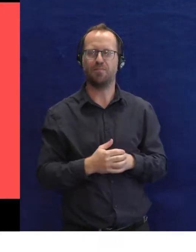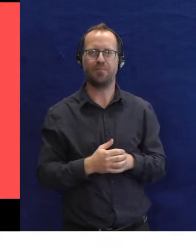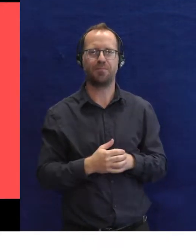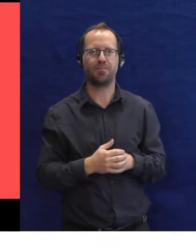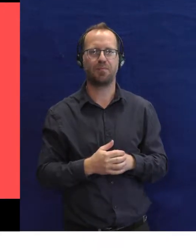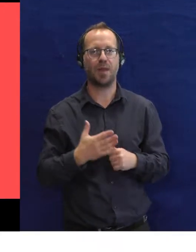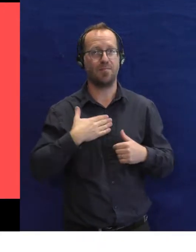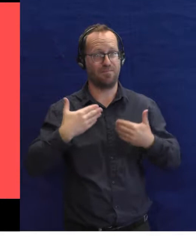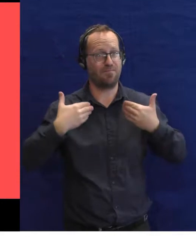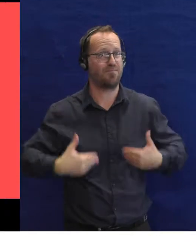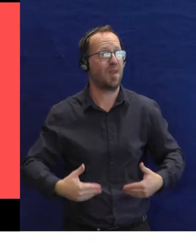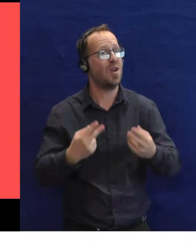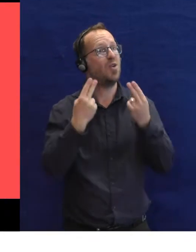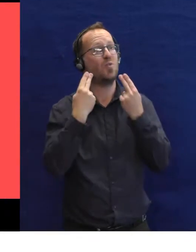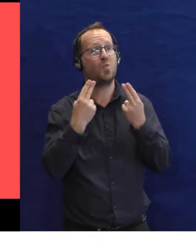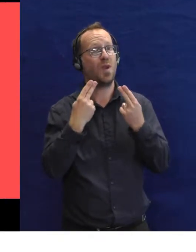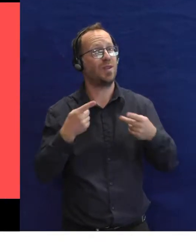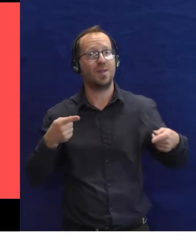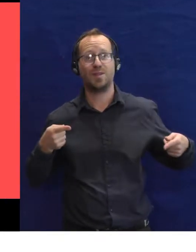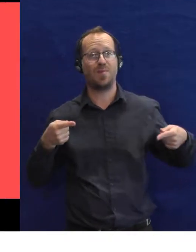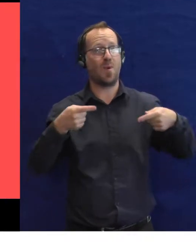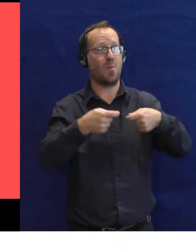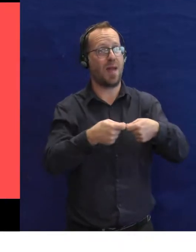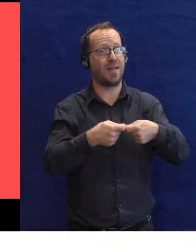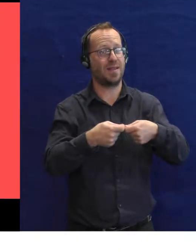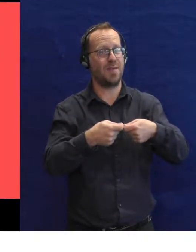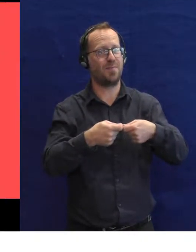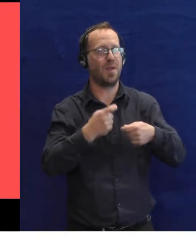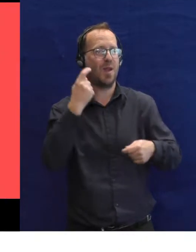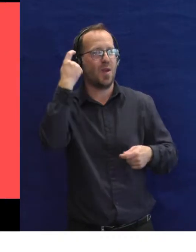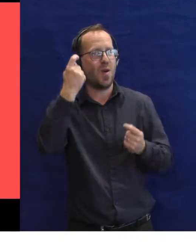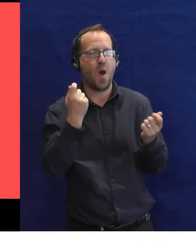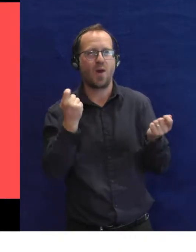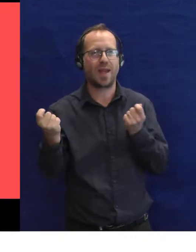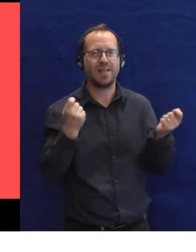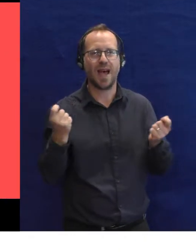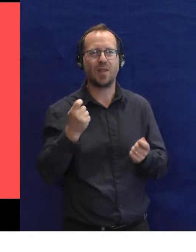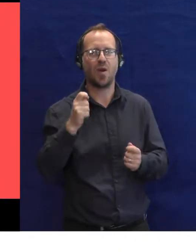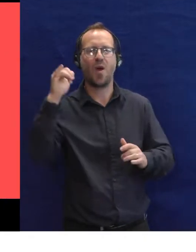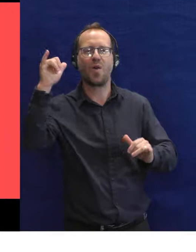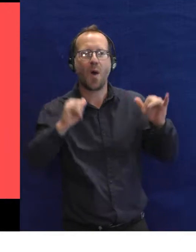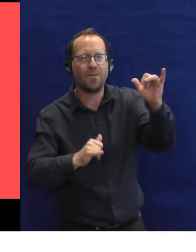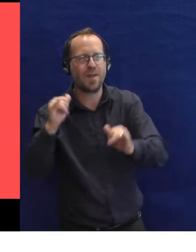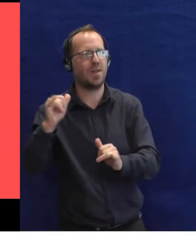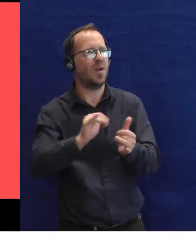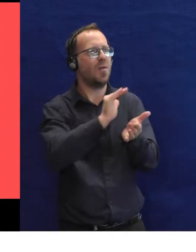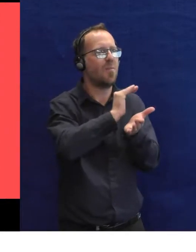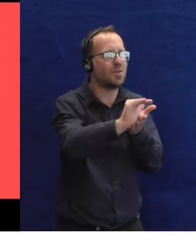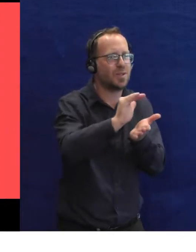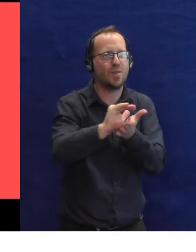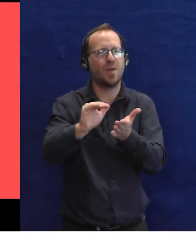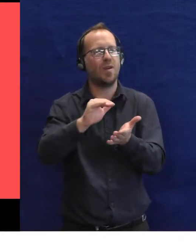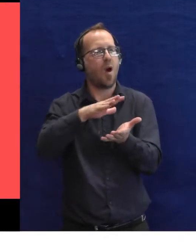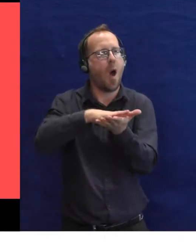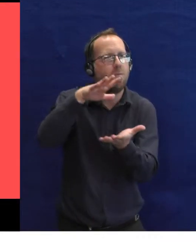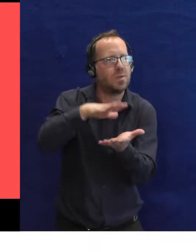want to pay attention for accessibility, conference organizers, content providers, helping them to do